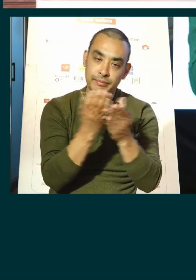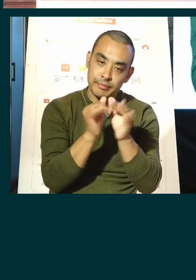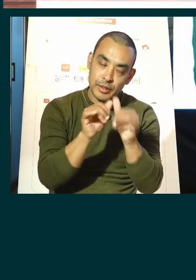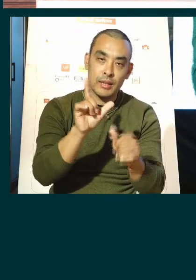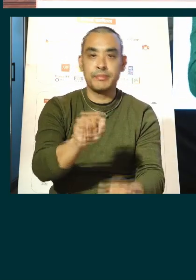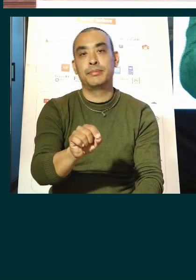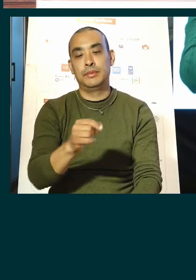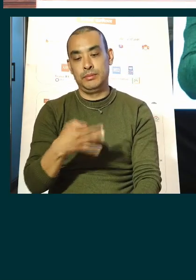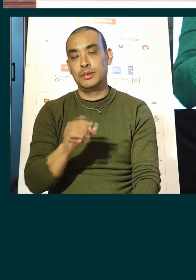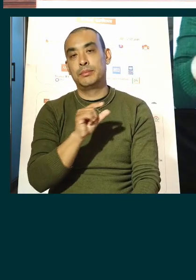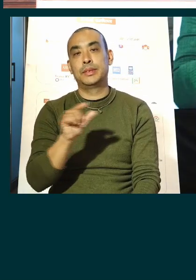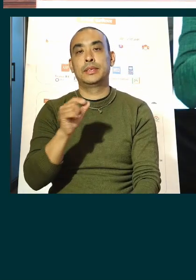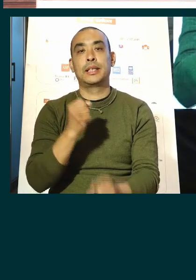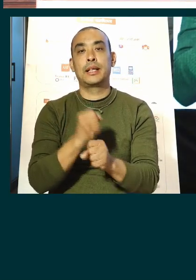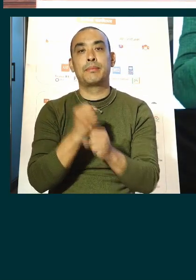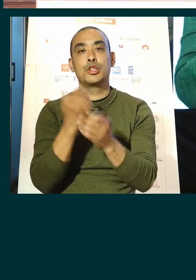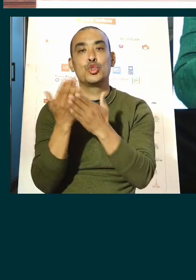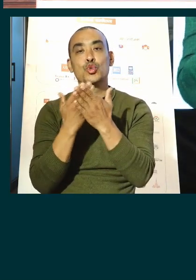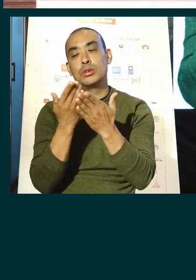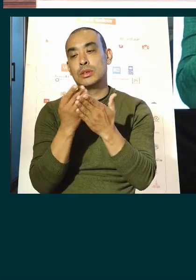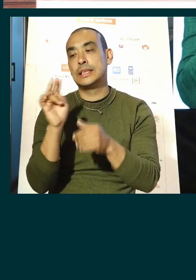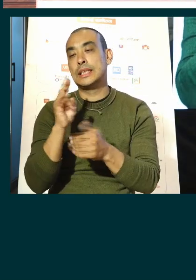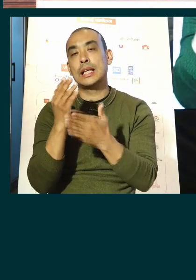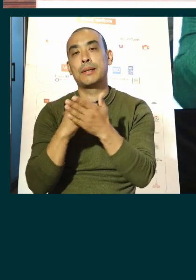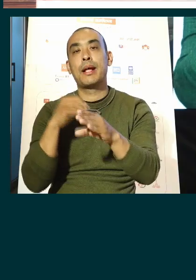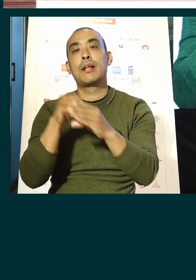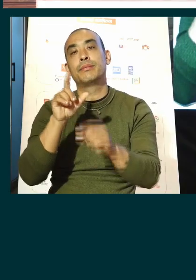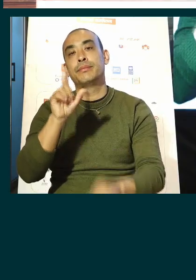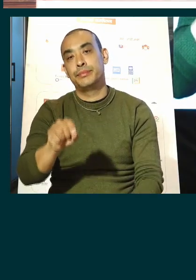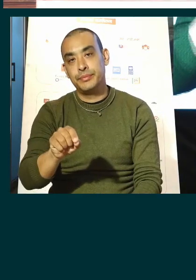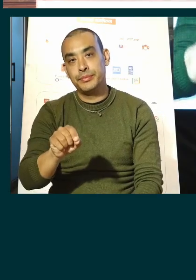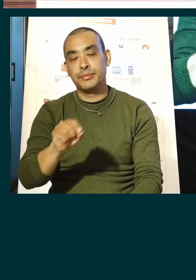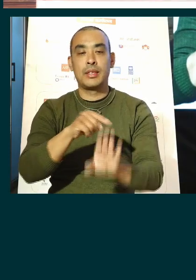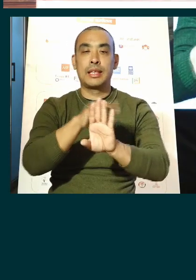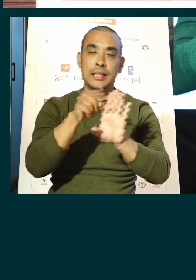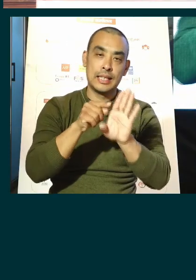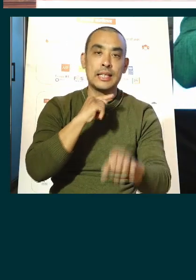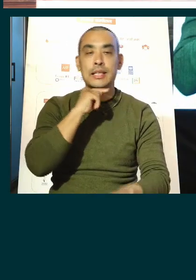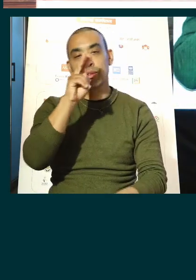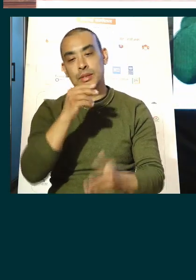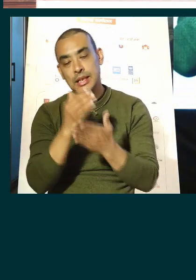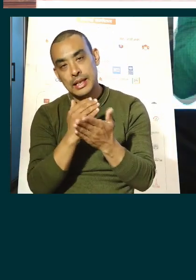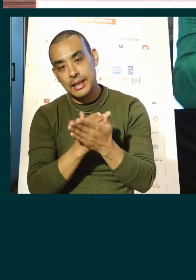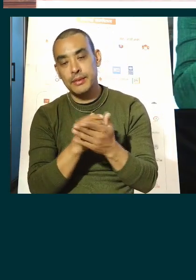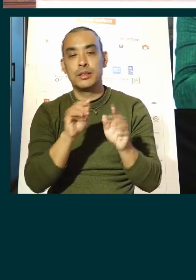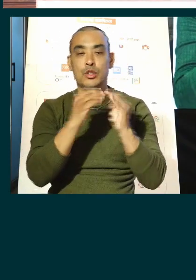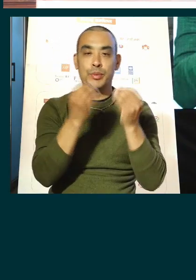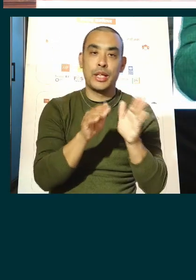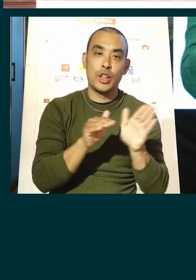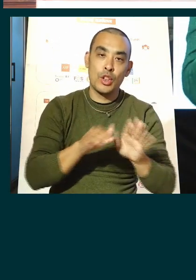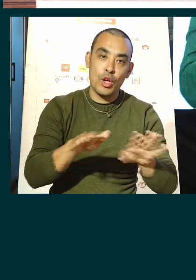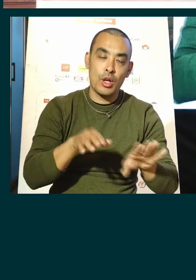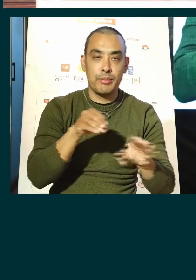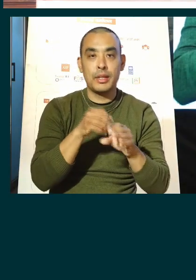the menstruation component and the school education program, whether within the or school adolescent education program offered at the community level as